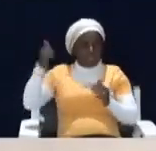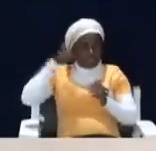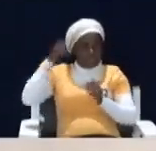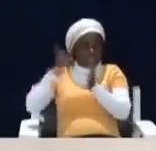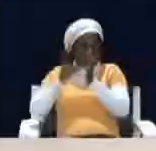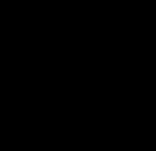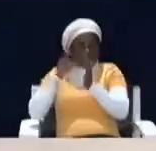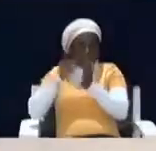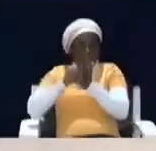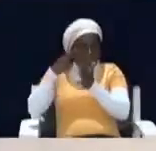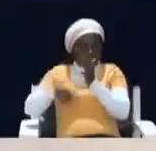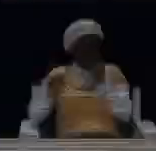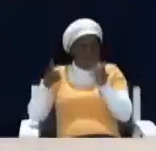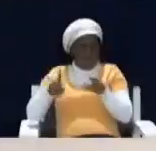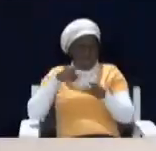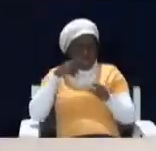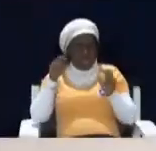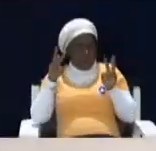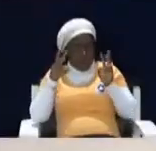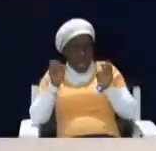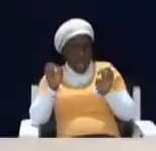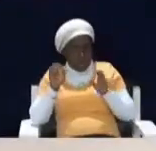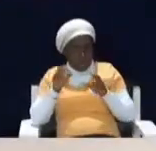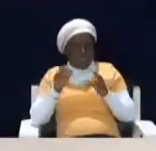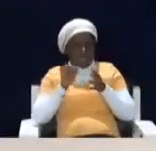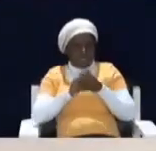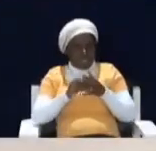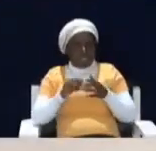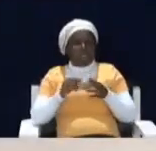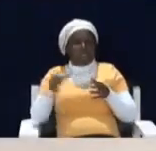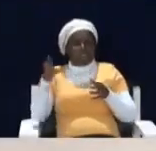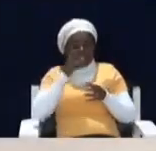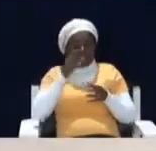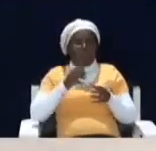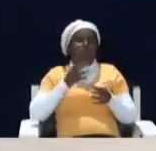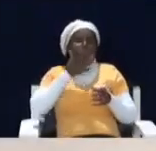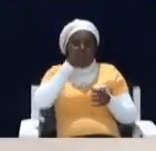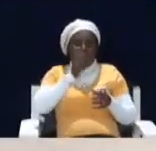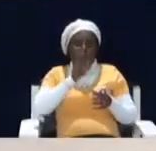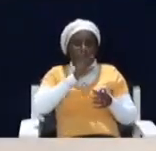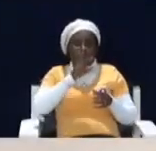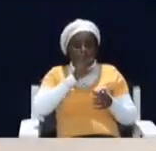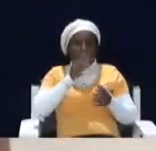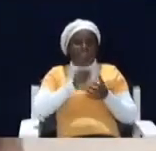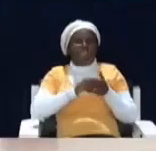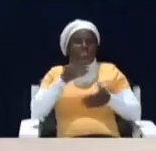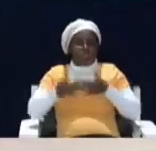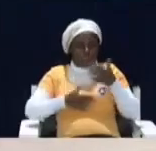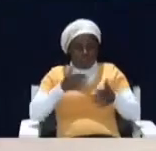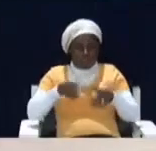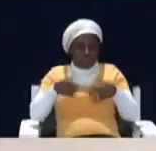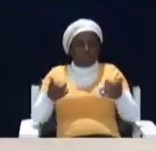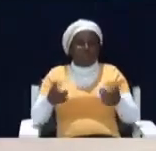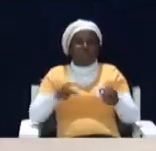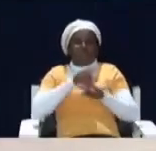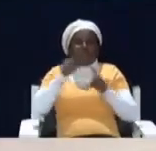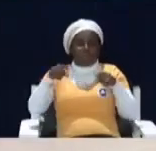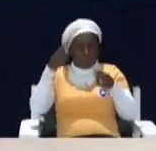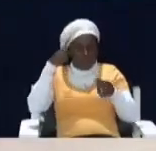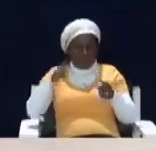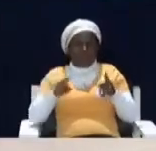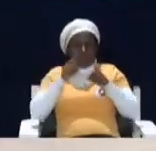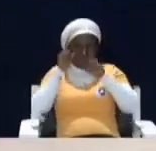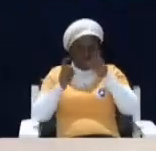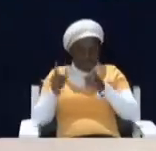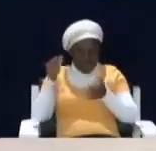is what is happening. He said, wow, I should just be taking warm water to make sure the process goes well. When I went for the test